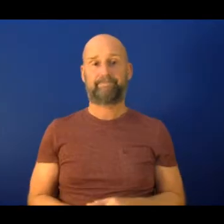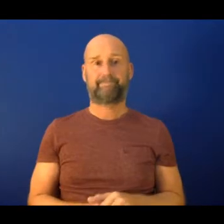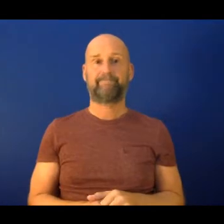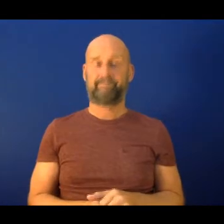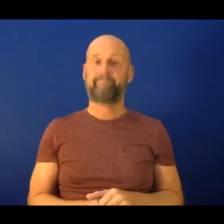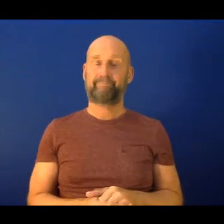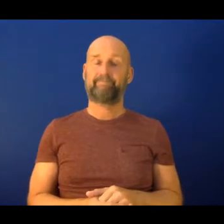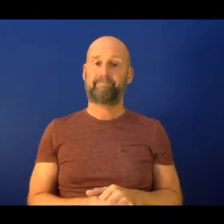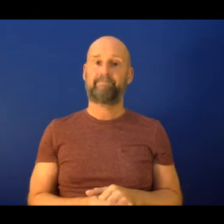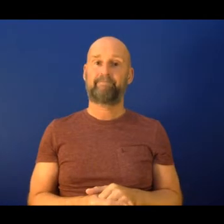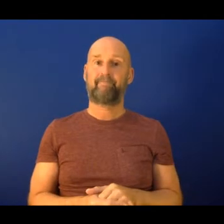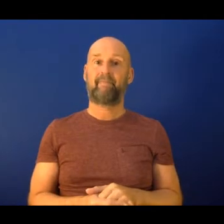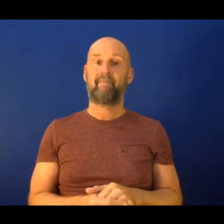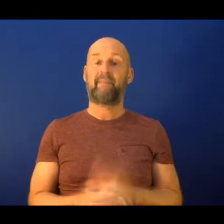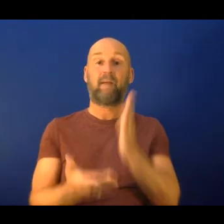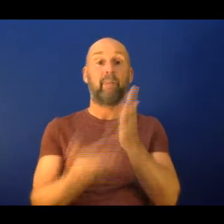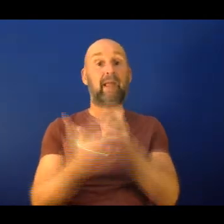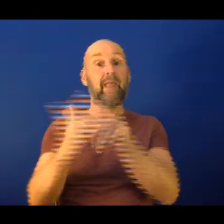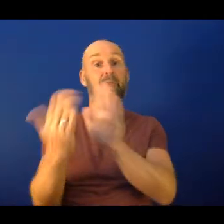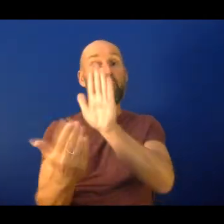And that's not like reality.